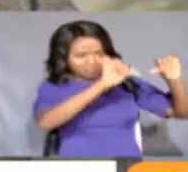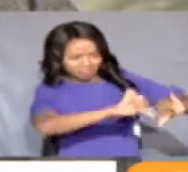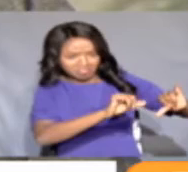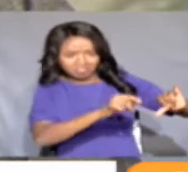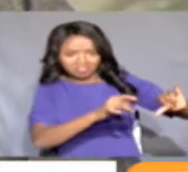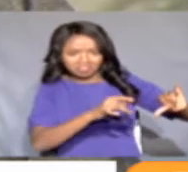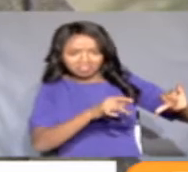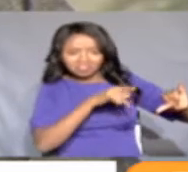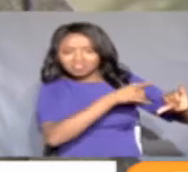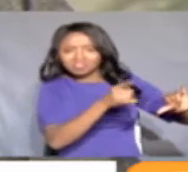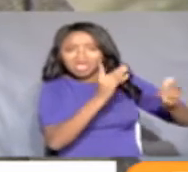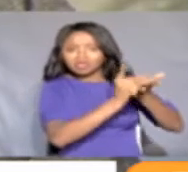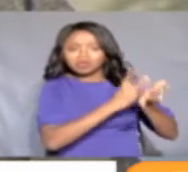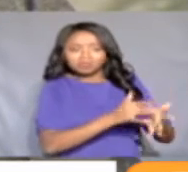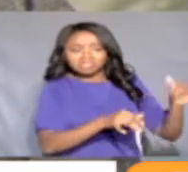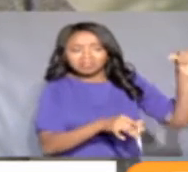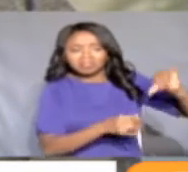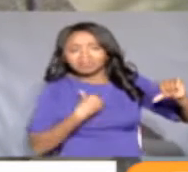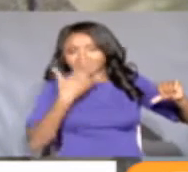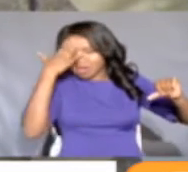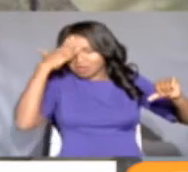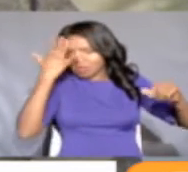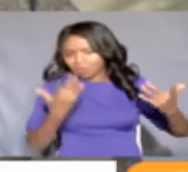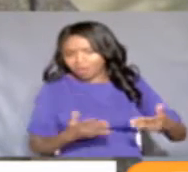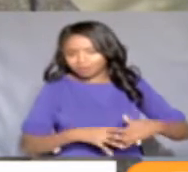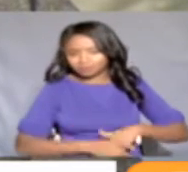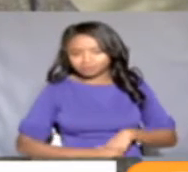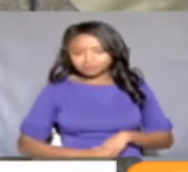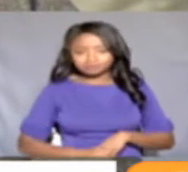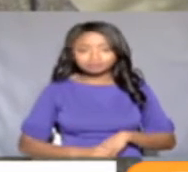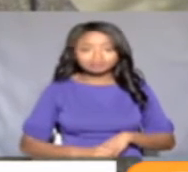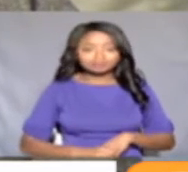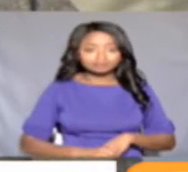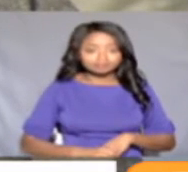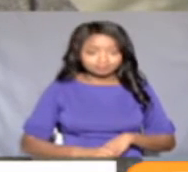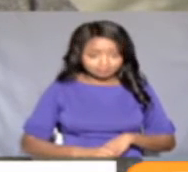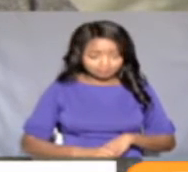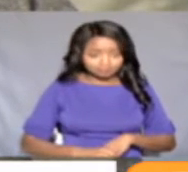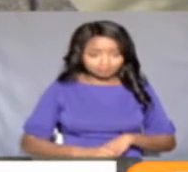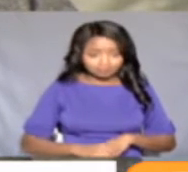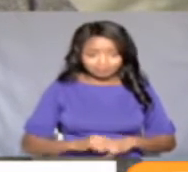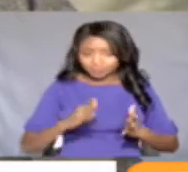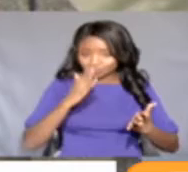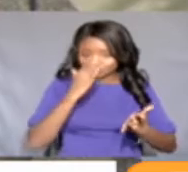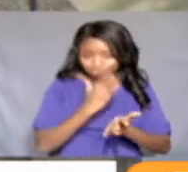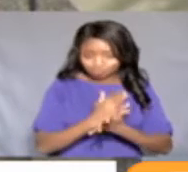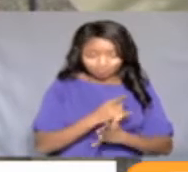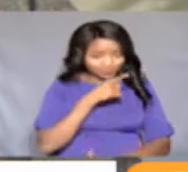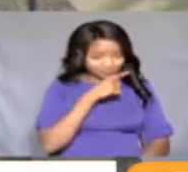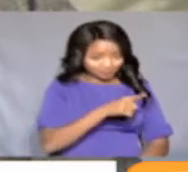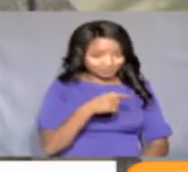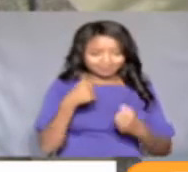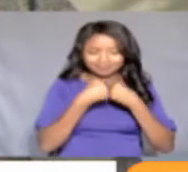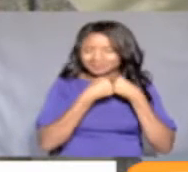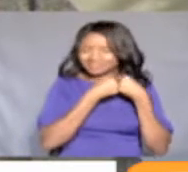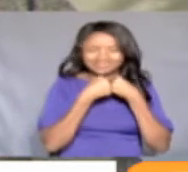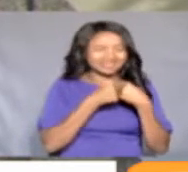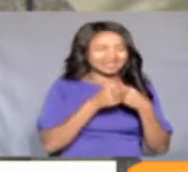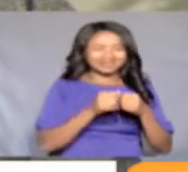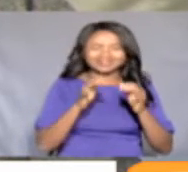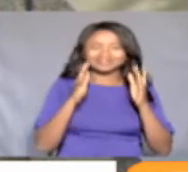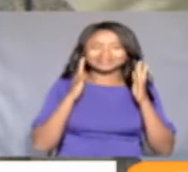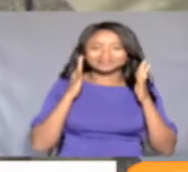in traditional medicine and who is good? Mm-hmm. Big challenge. And that is why we need to